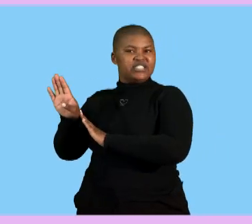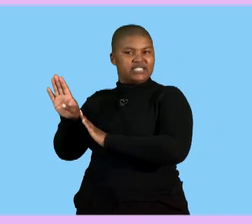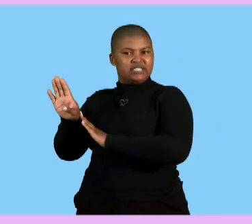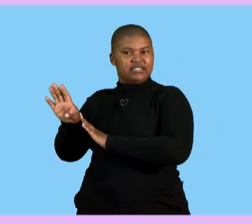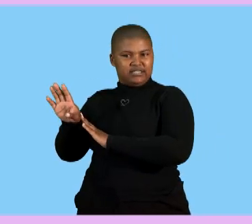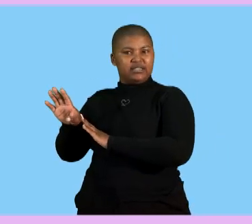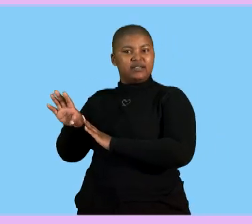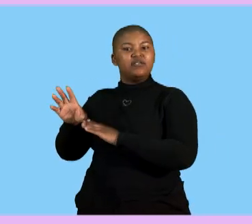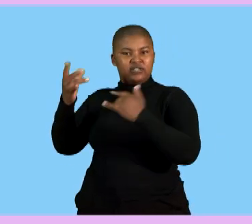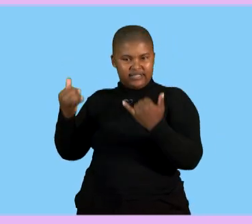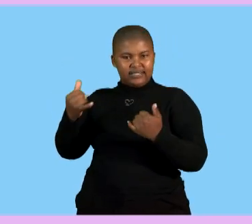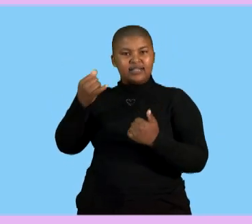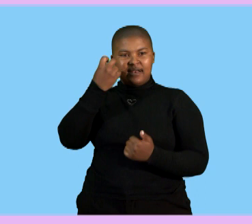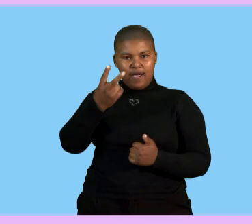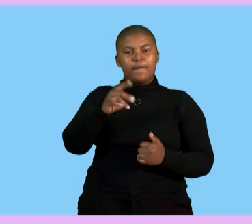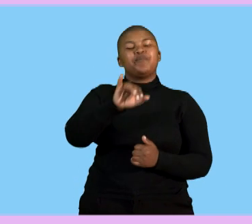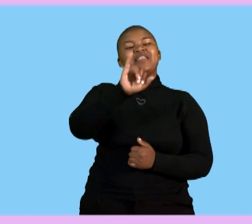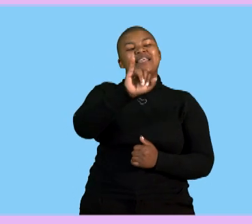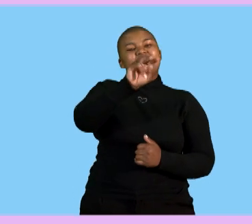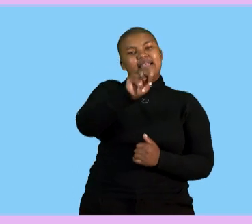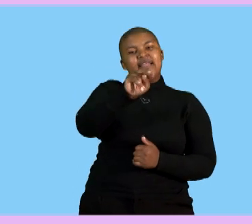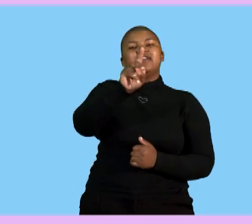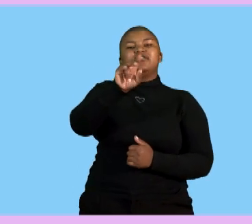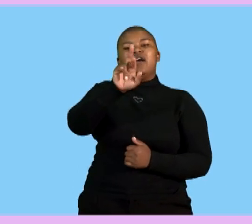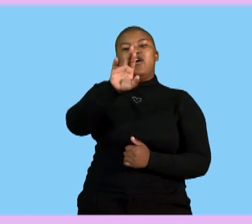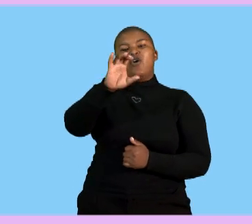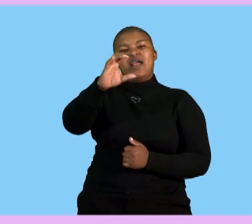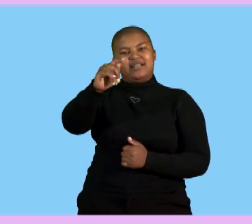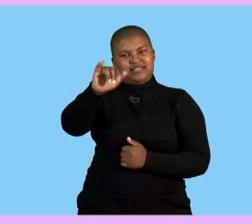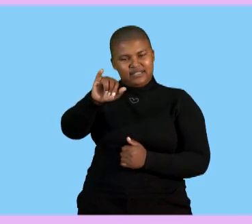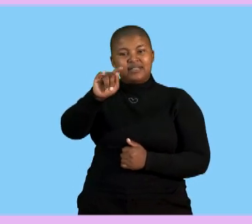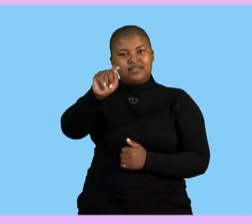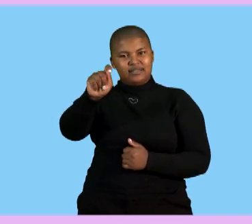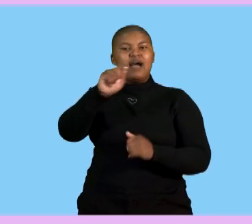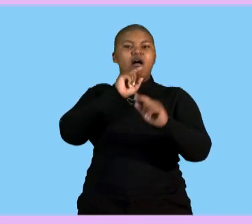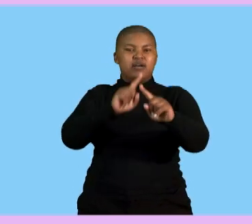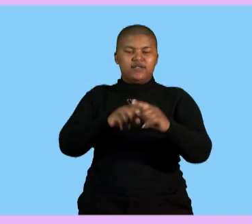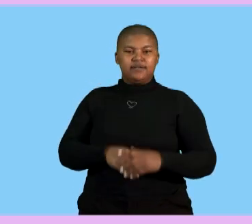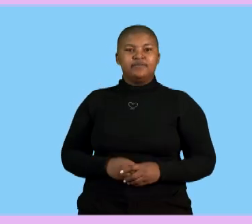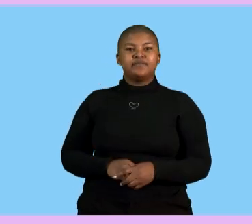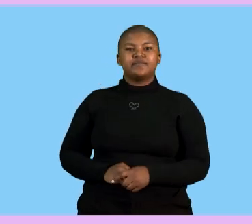is increasing, so therefore it's going to be indirect.